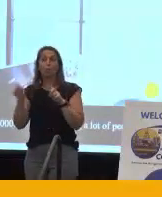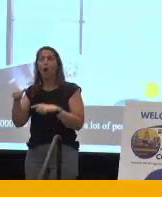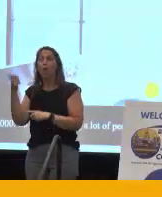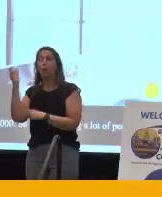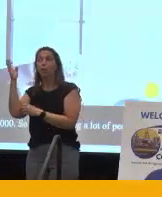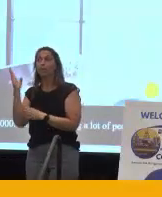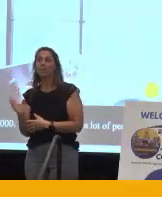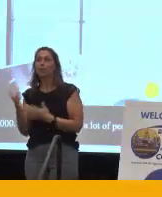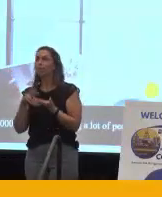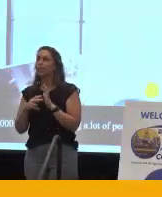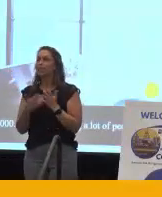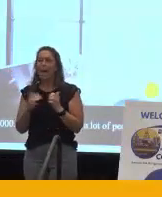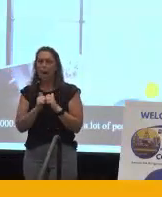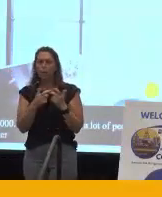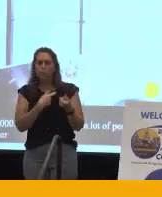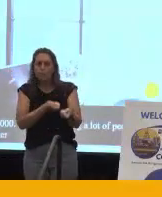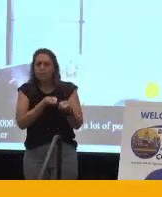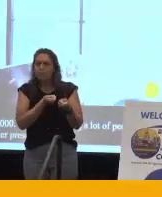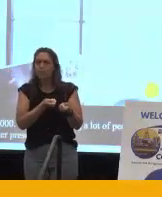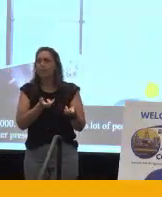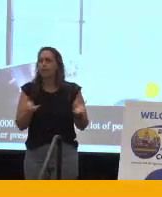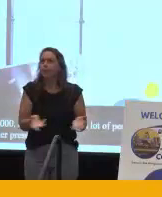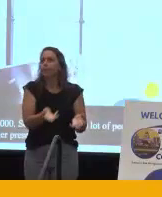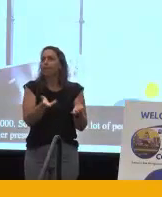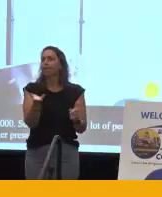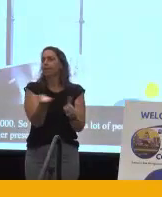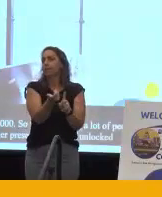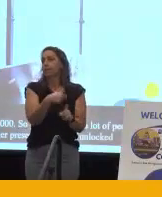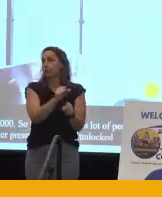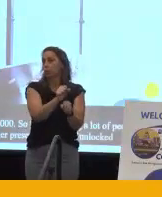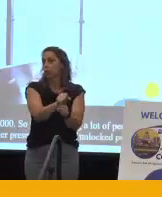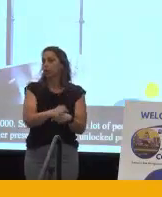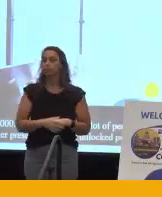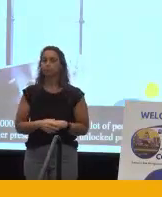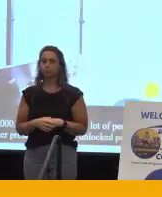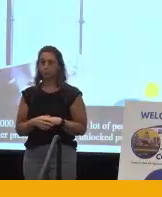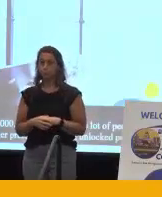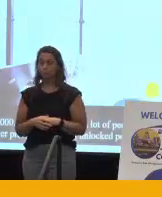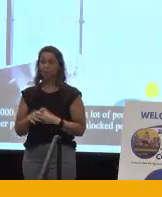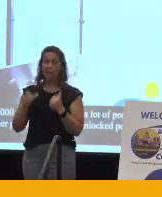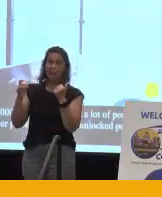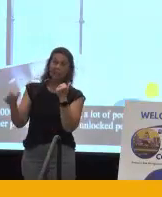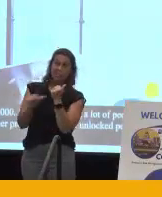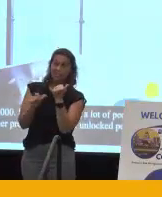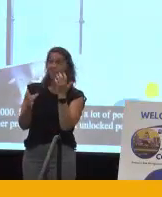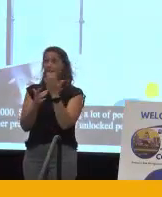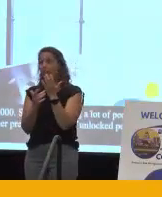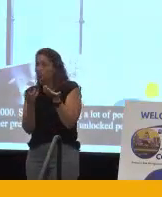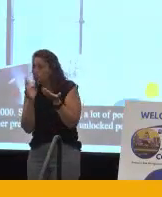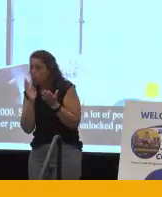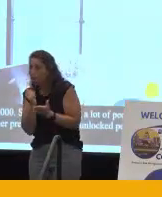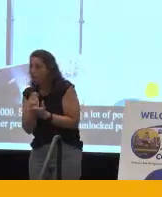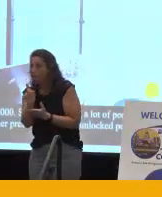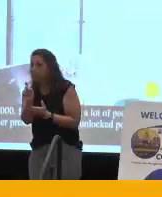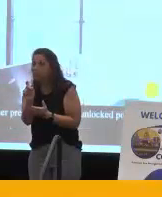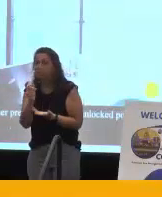unlocked potential. So how do we access that? What do we do? Is assistive technology the answer? Could it potentially be the key to